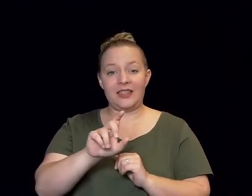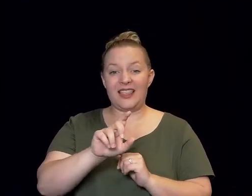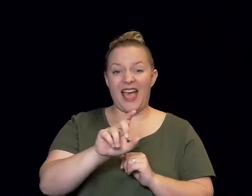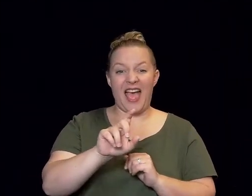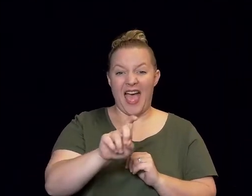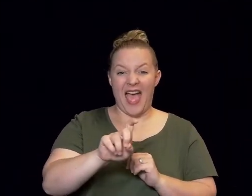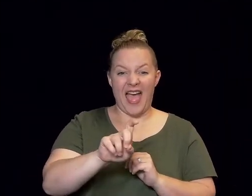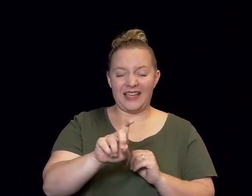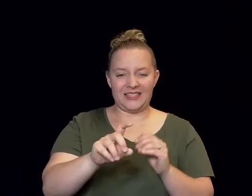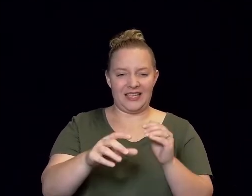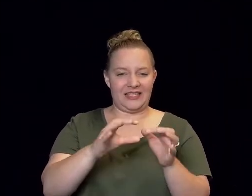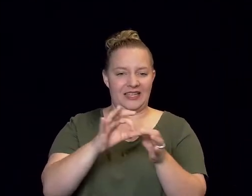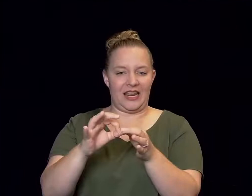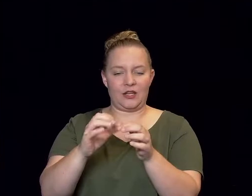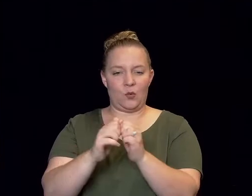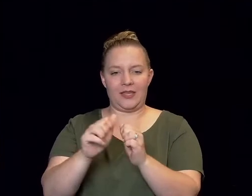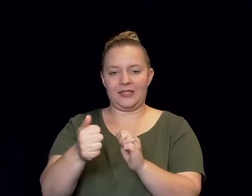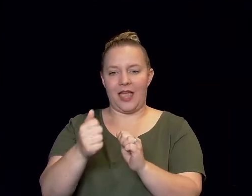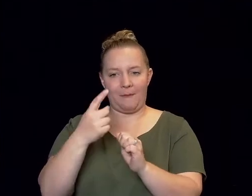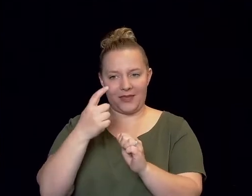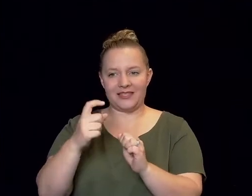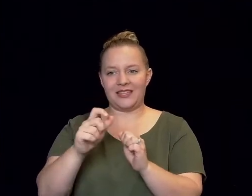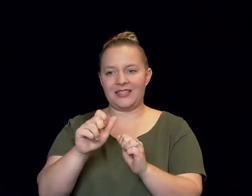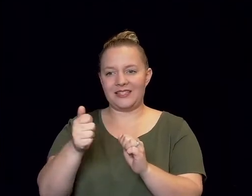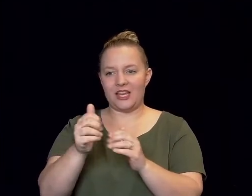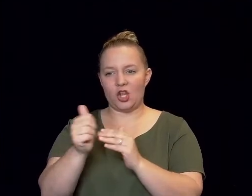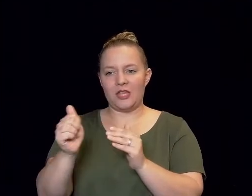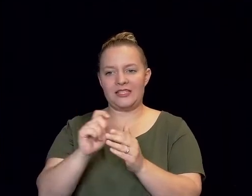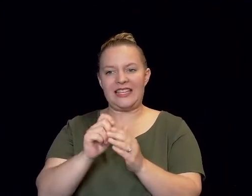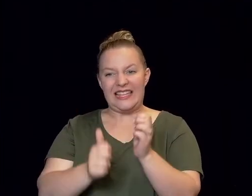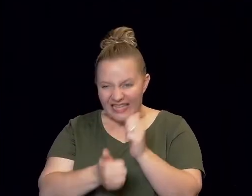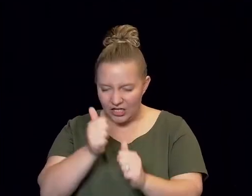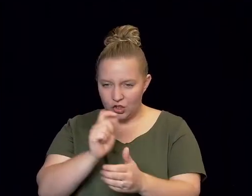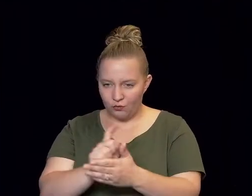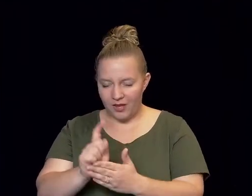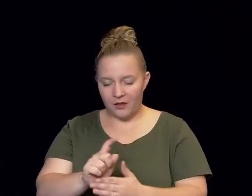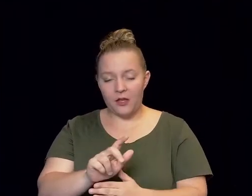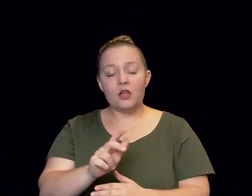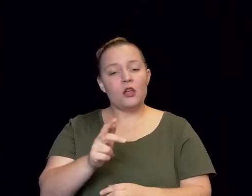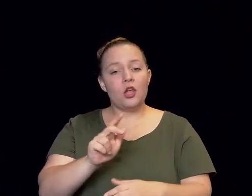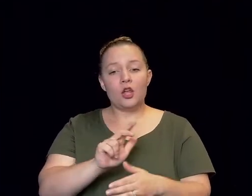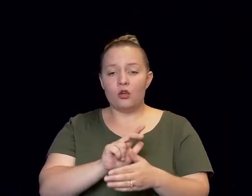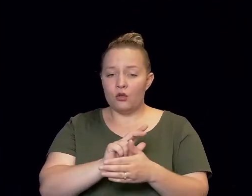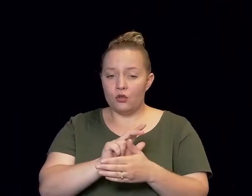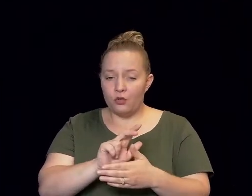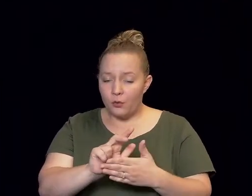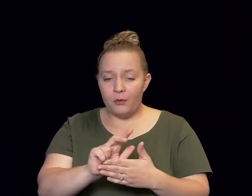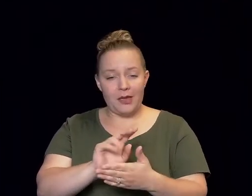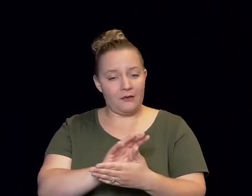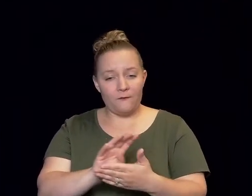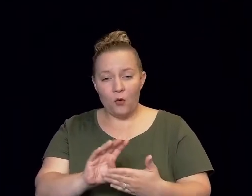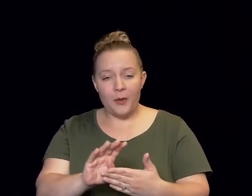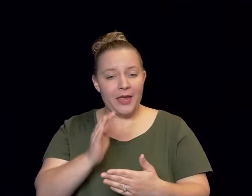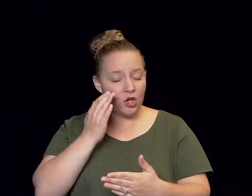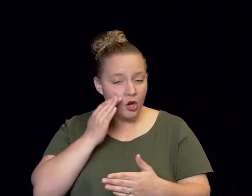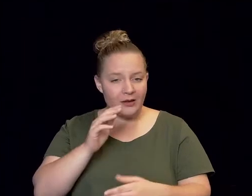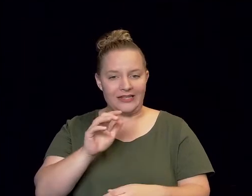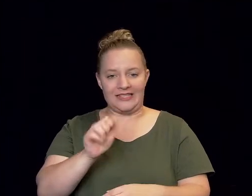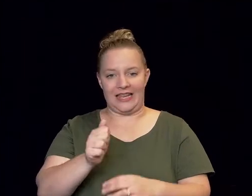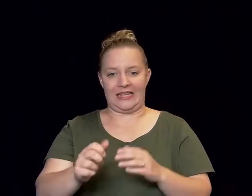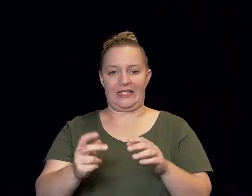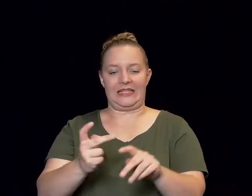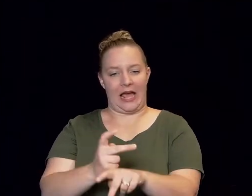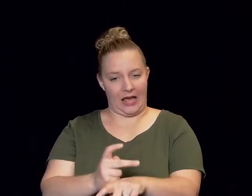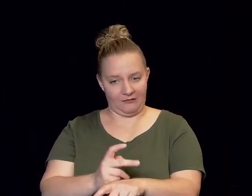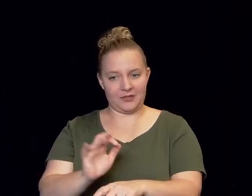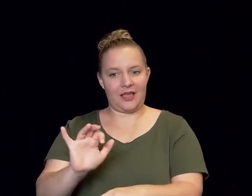it's $10 each week. So for 3 weeks or for 4 weeks, I know that I'm taking $10 times that number of weeks.